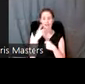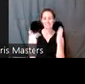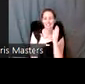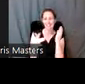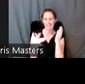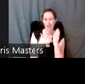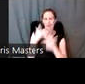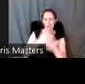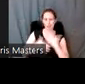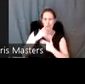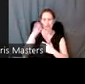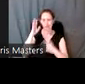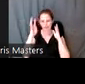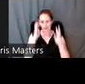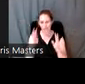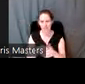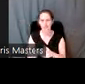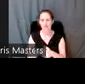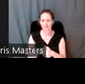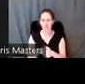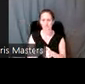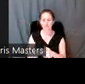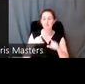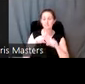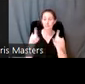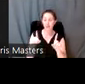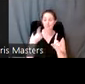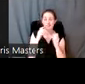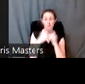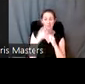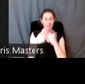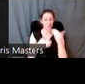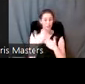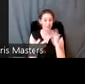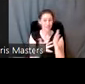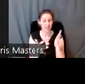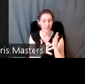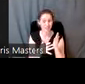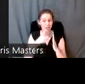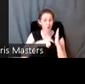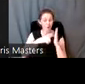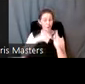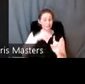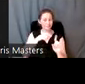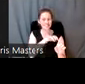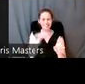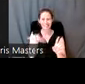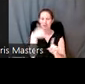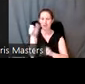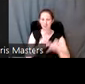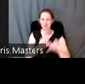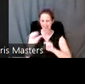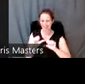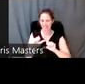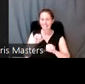and social innovations. Yet, even with these procedures and techniques, archaeology, like other science